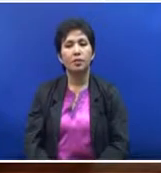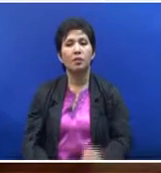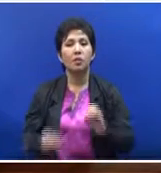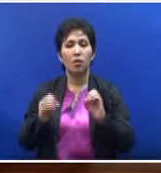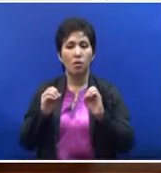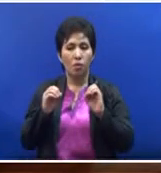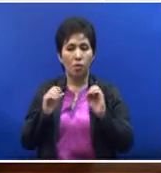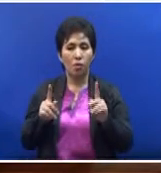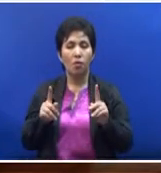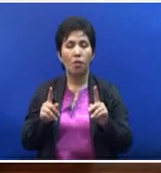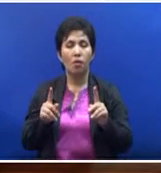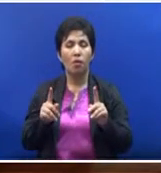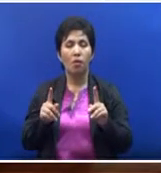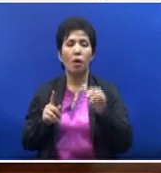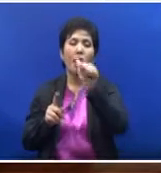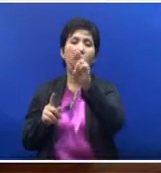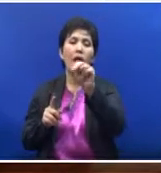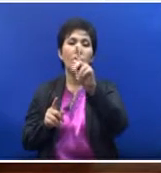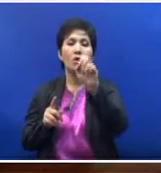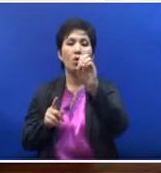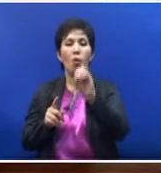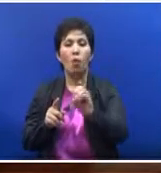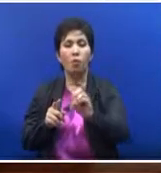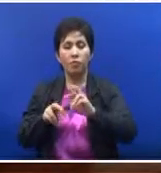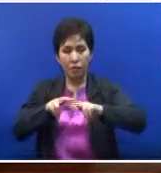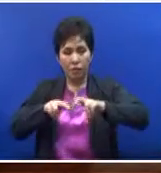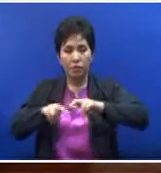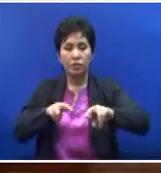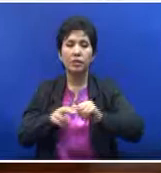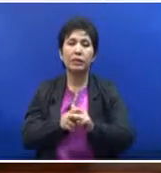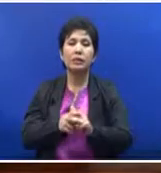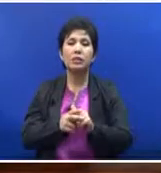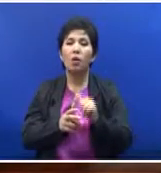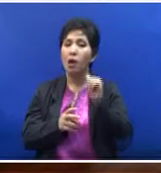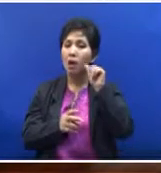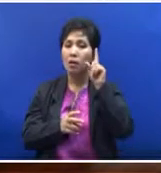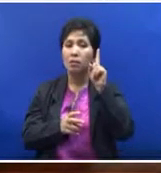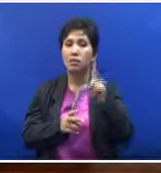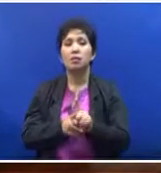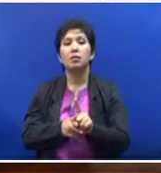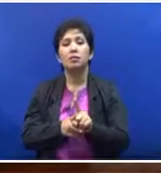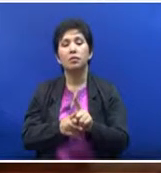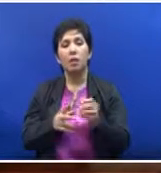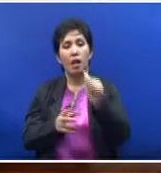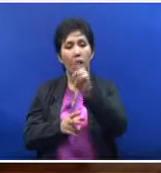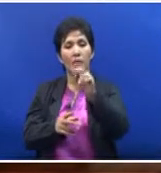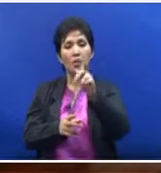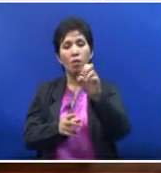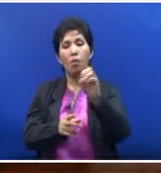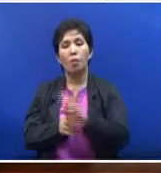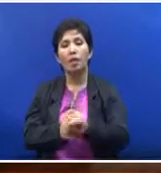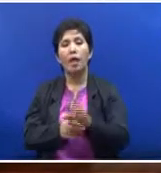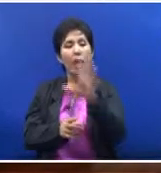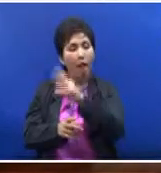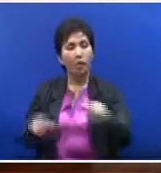Okay. The anthropological research, okay, just now you have understand the difference between anthropological method